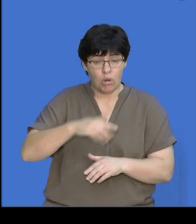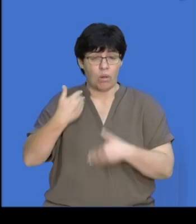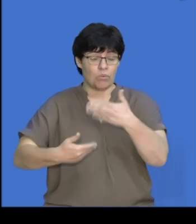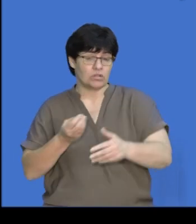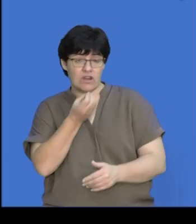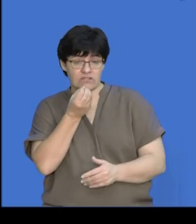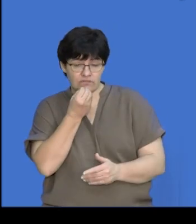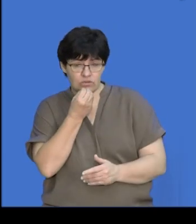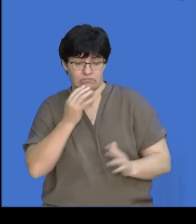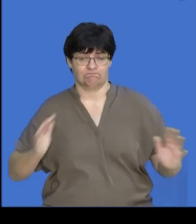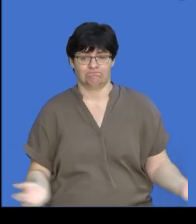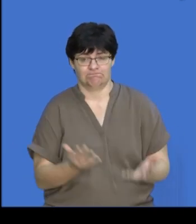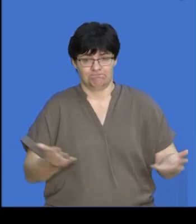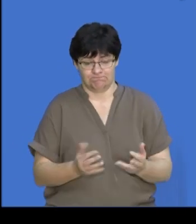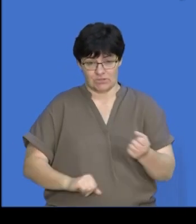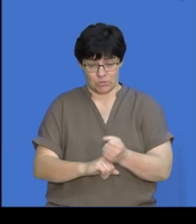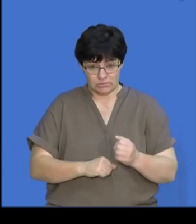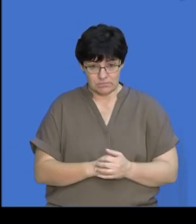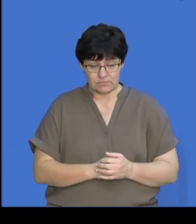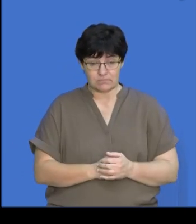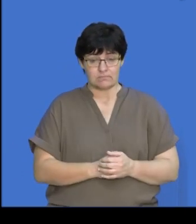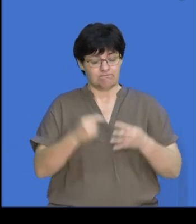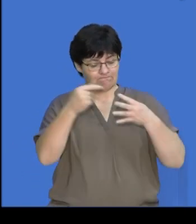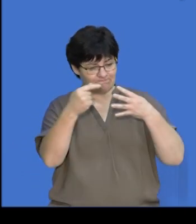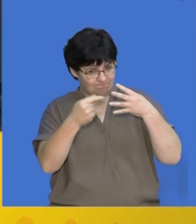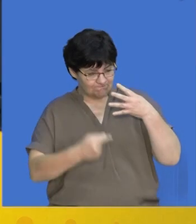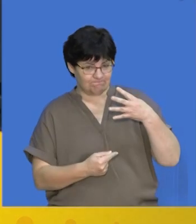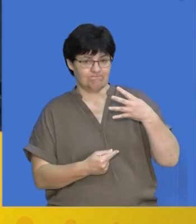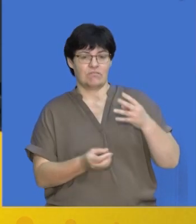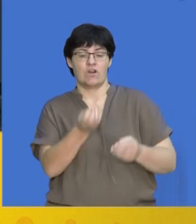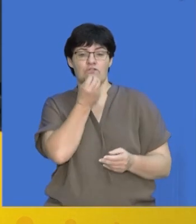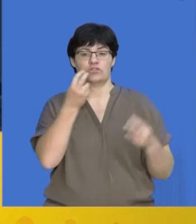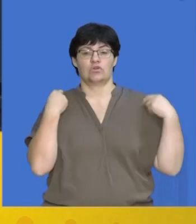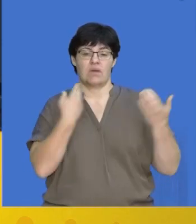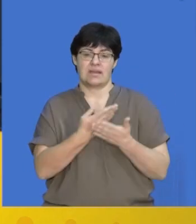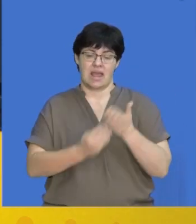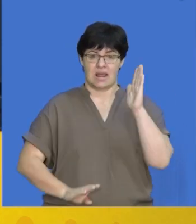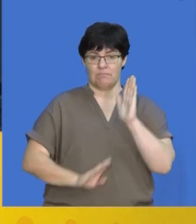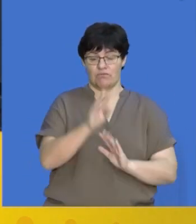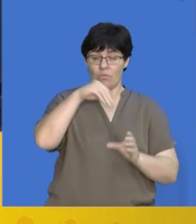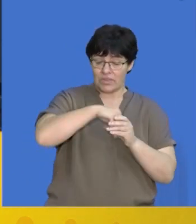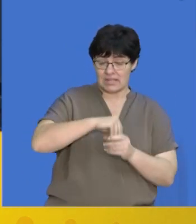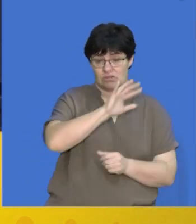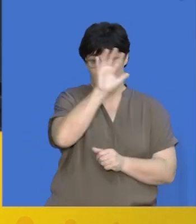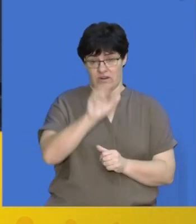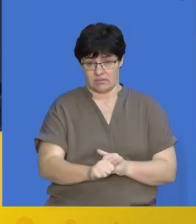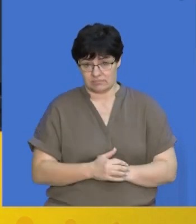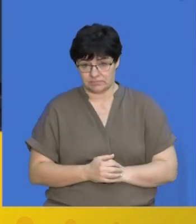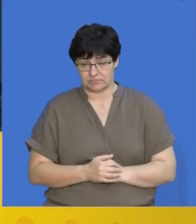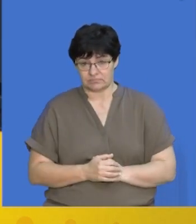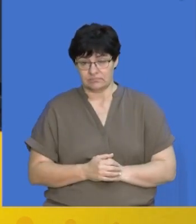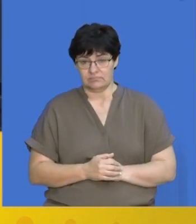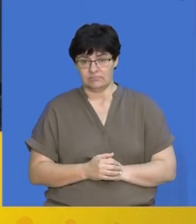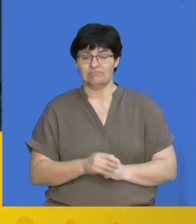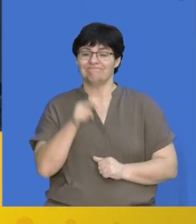foods. All matters that are improving food security in this country. With